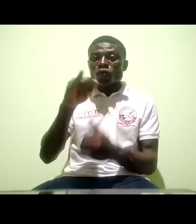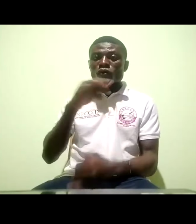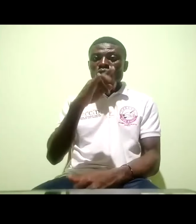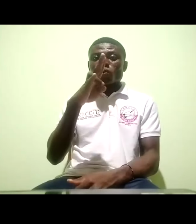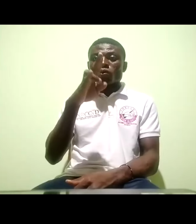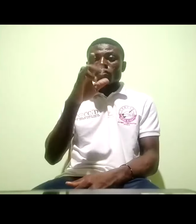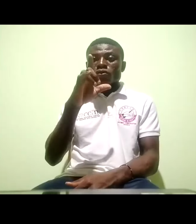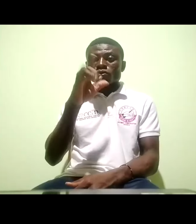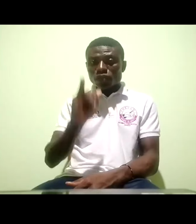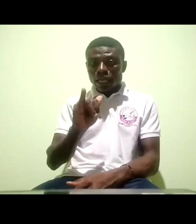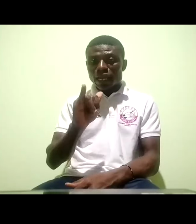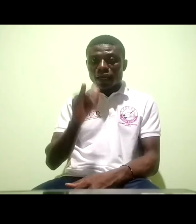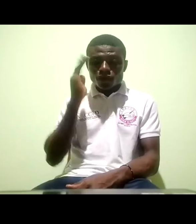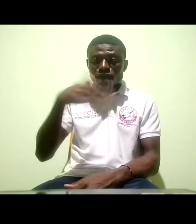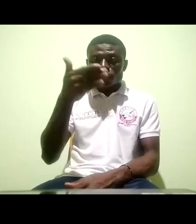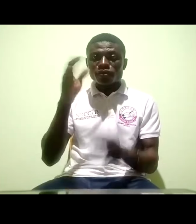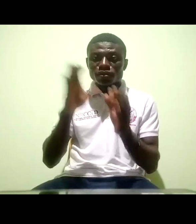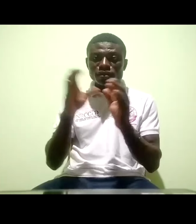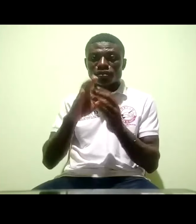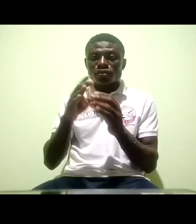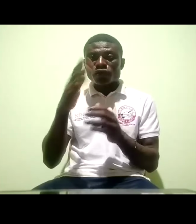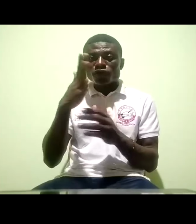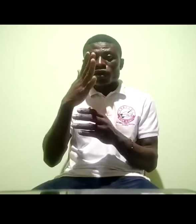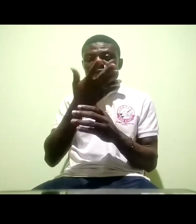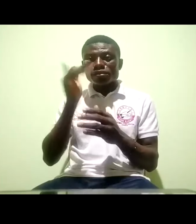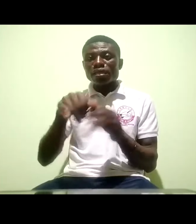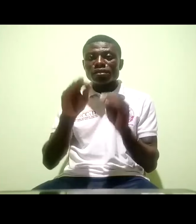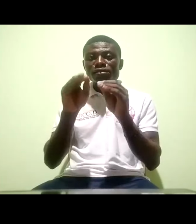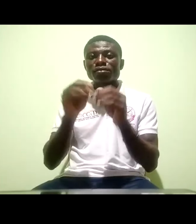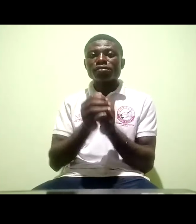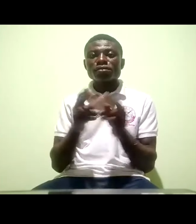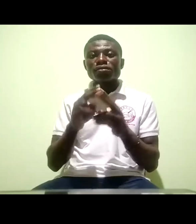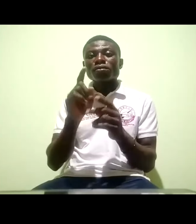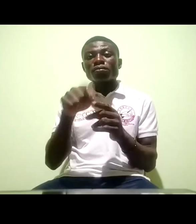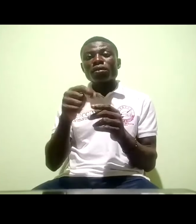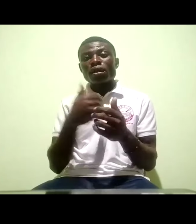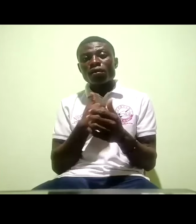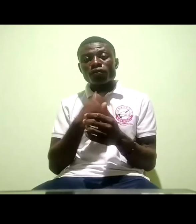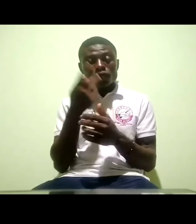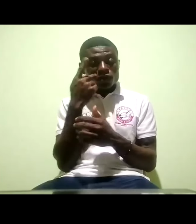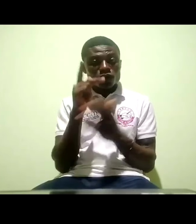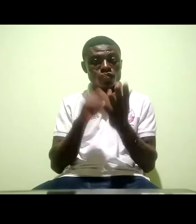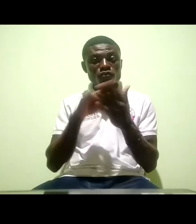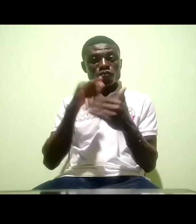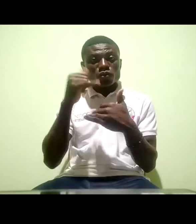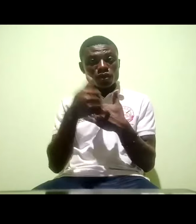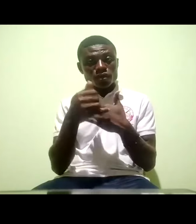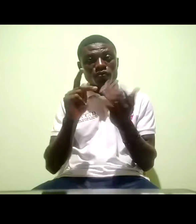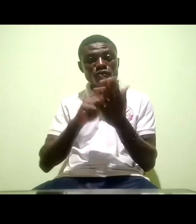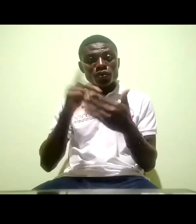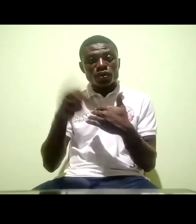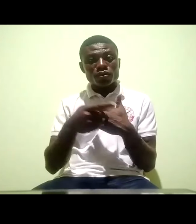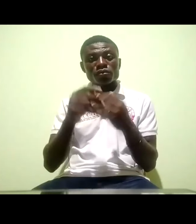session part of the entire 5 sessions that we have. And if you have seen the program outline, the trainings are